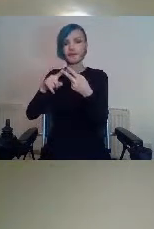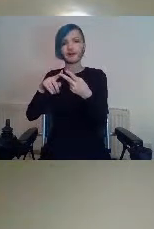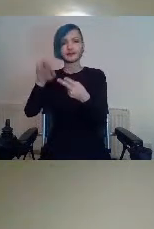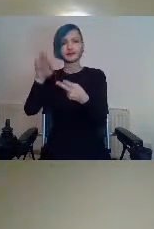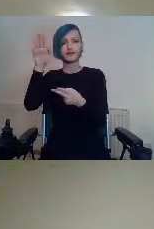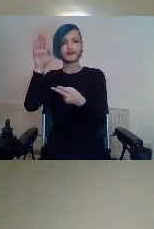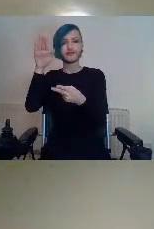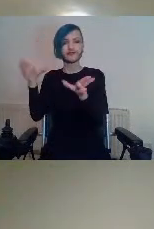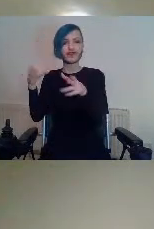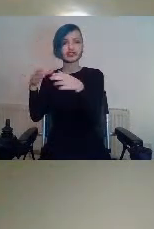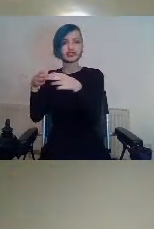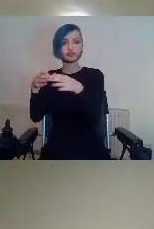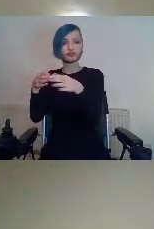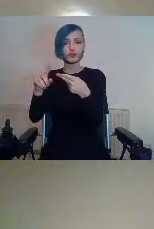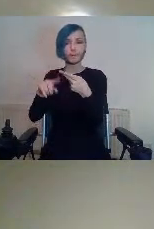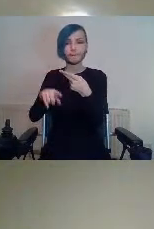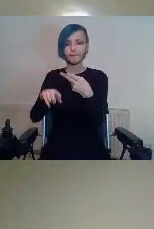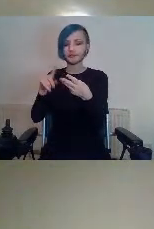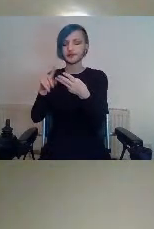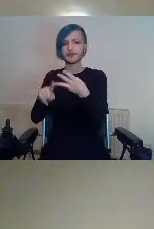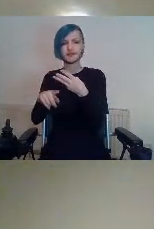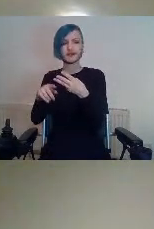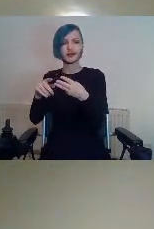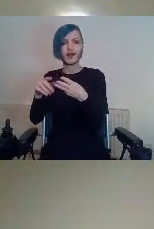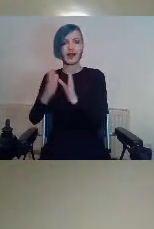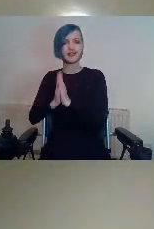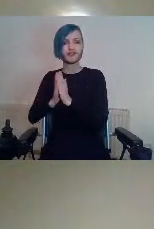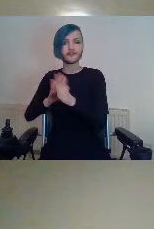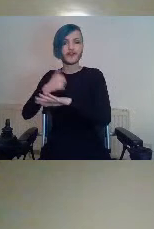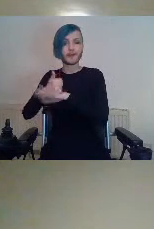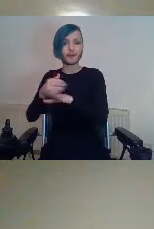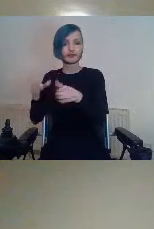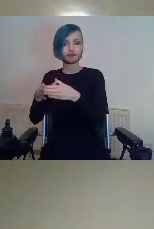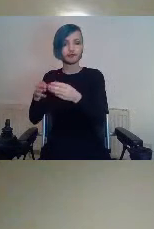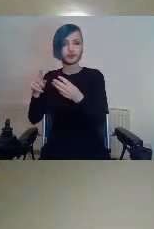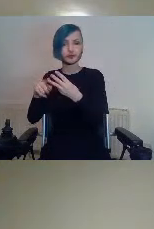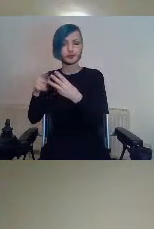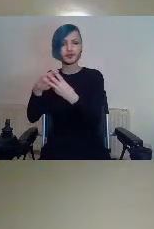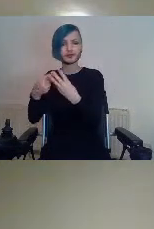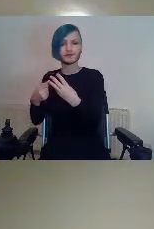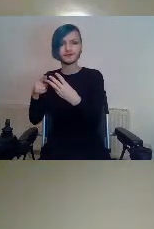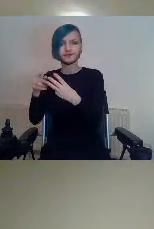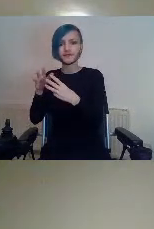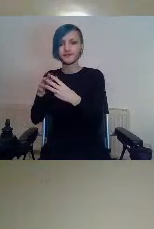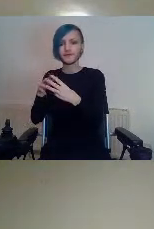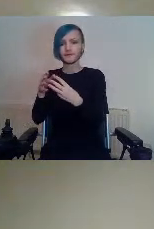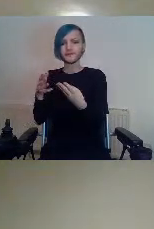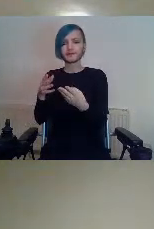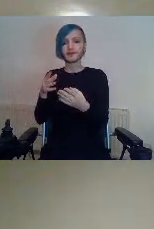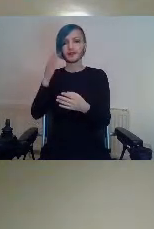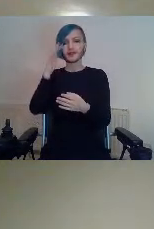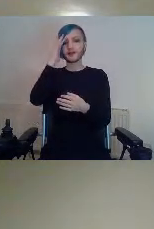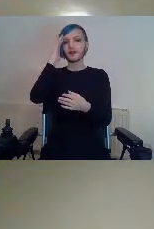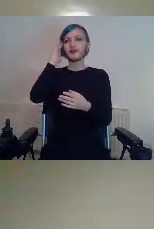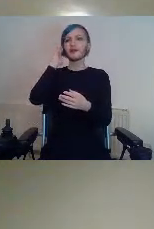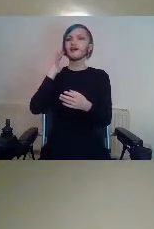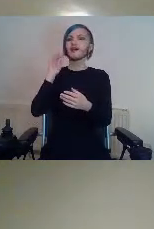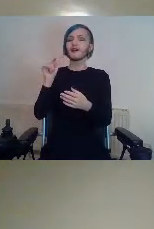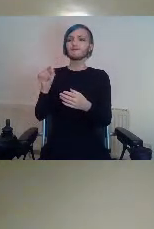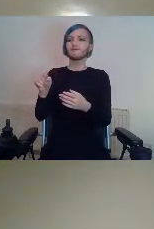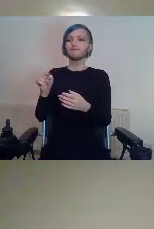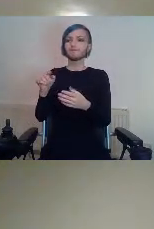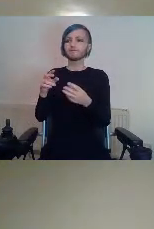and this weird and dangerous sort of propaganda and lack of education, as you've both pointed